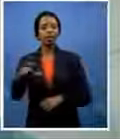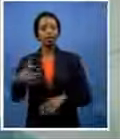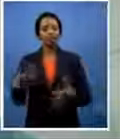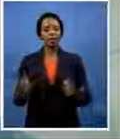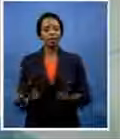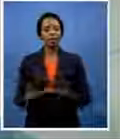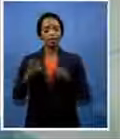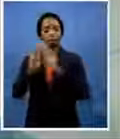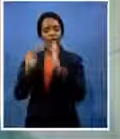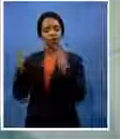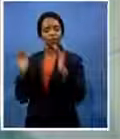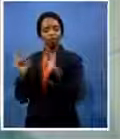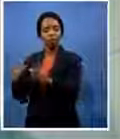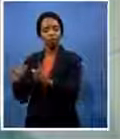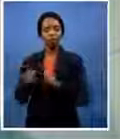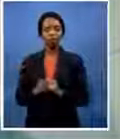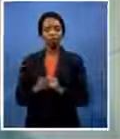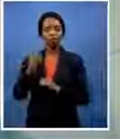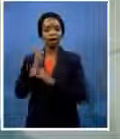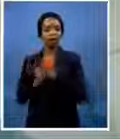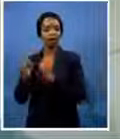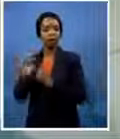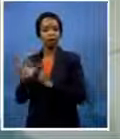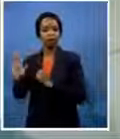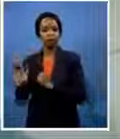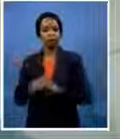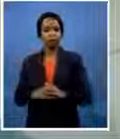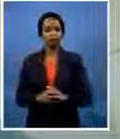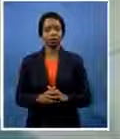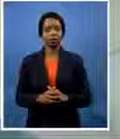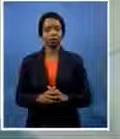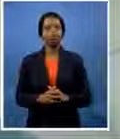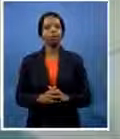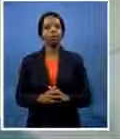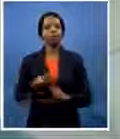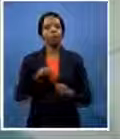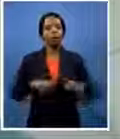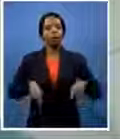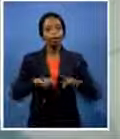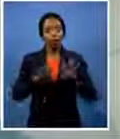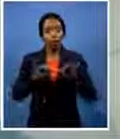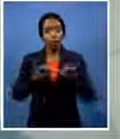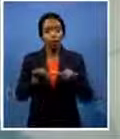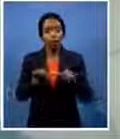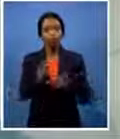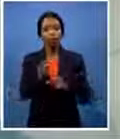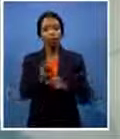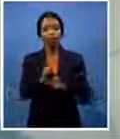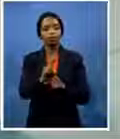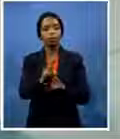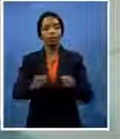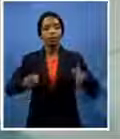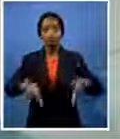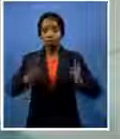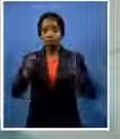and basically keep the street, I mean, sorry, keep the disease off the streets. Yeah. The streets can't be open. All